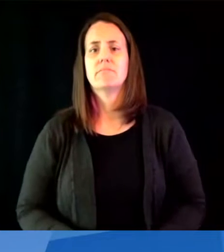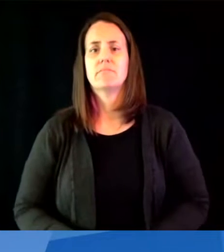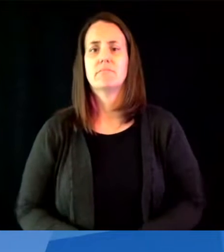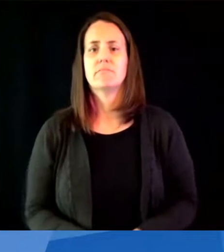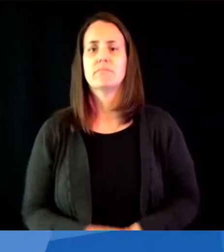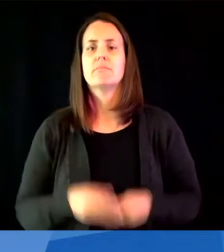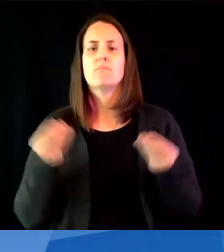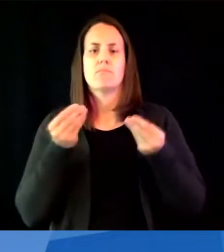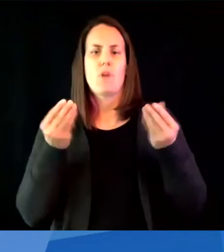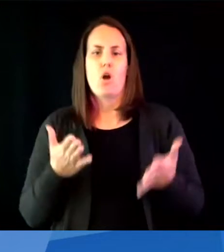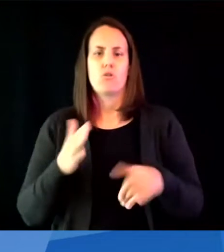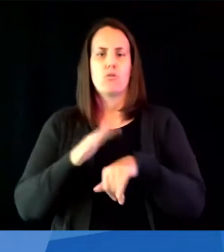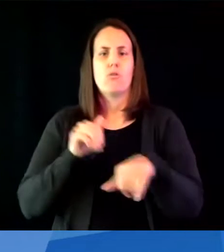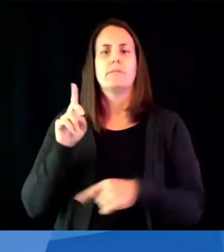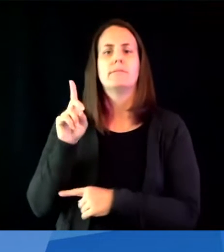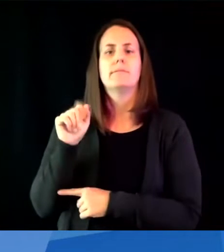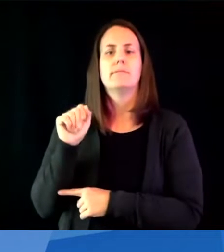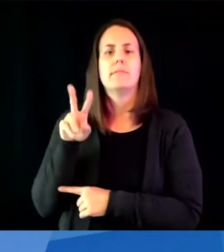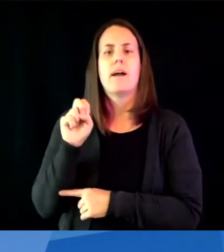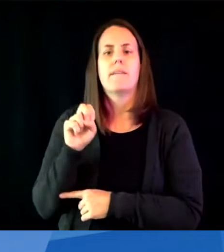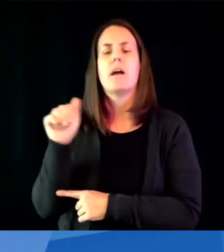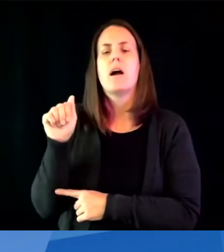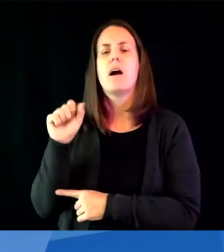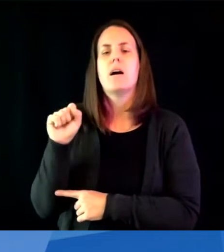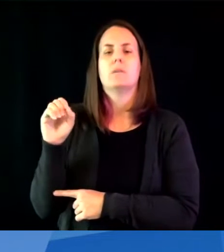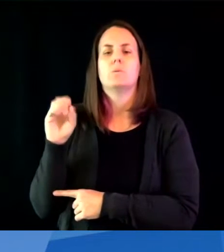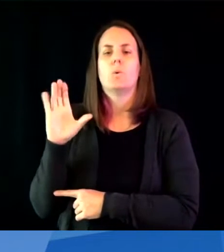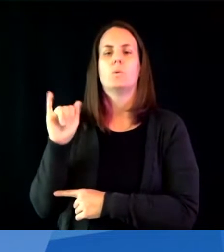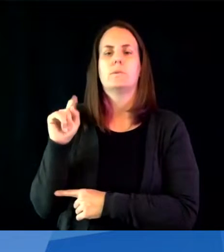Dave, are you on the call?